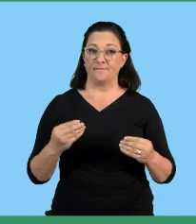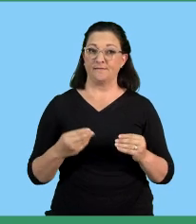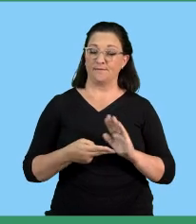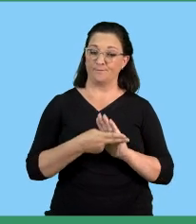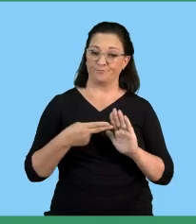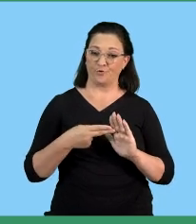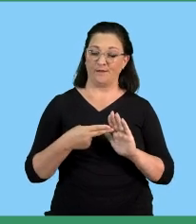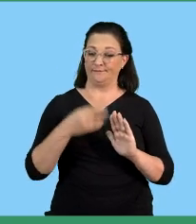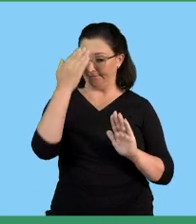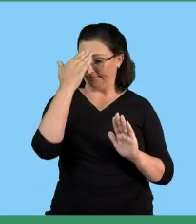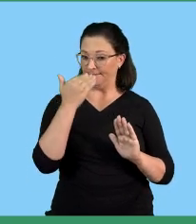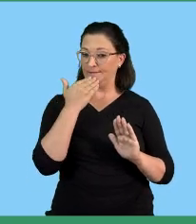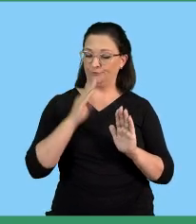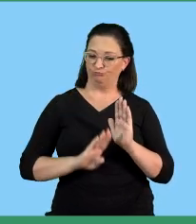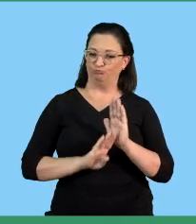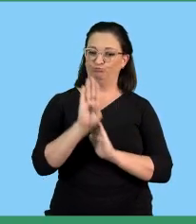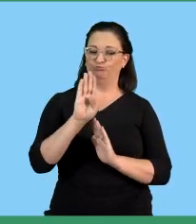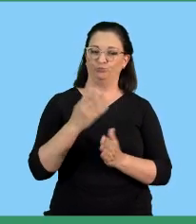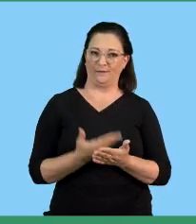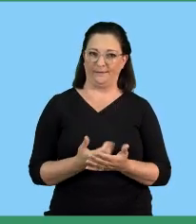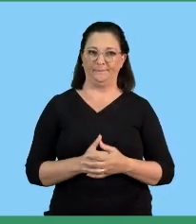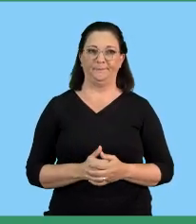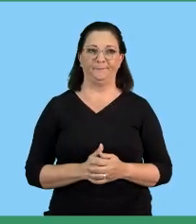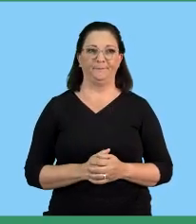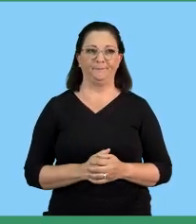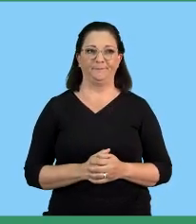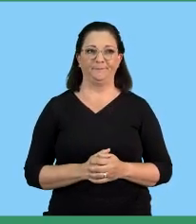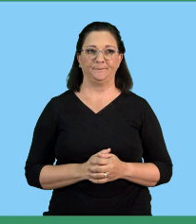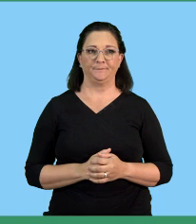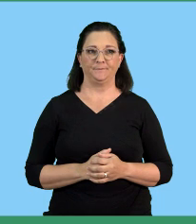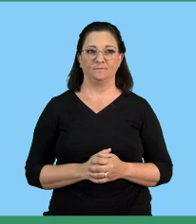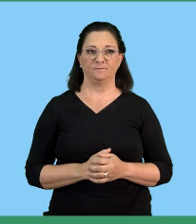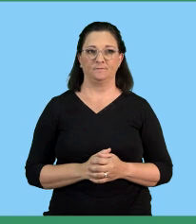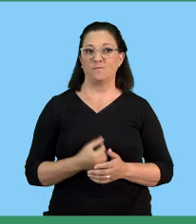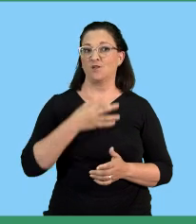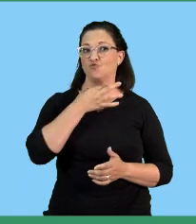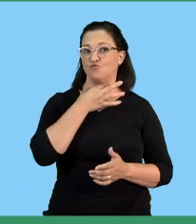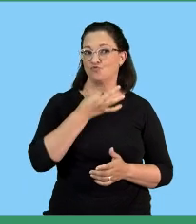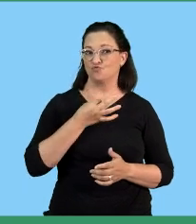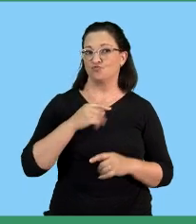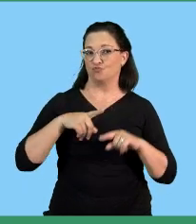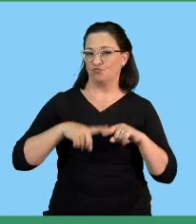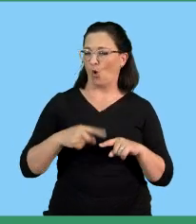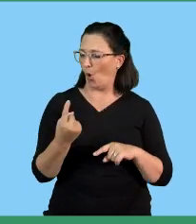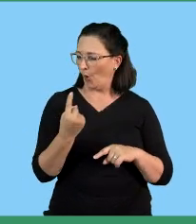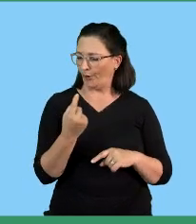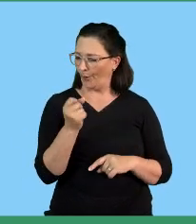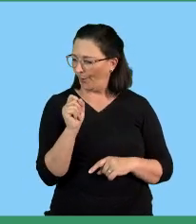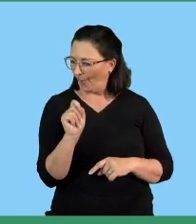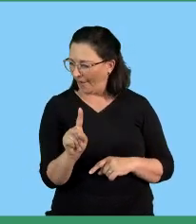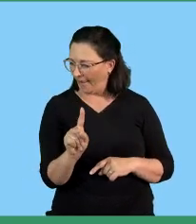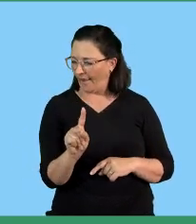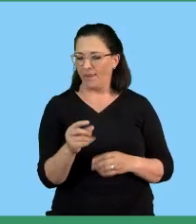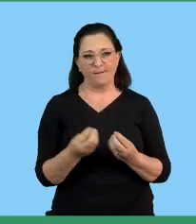improves the business brand and the image of the business, it reduces the risk of relying